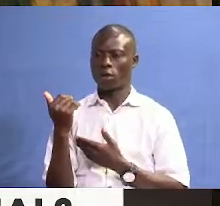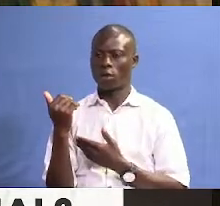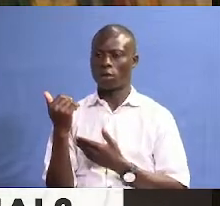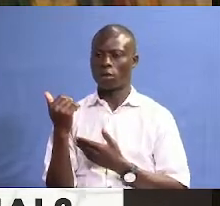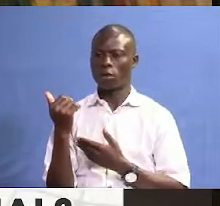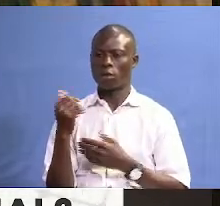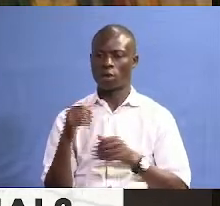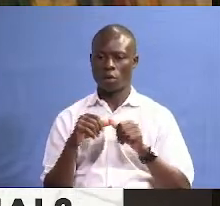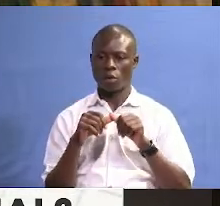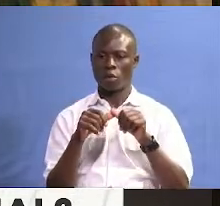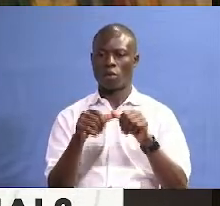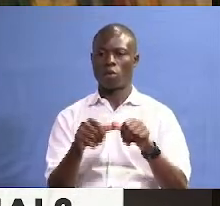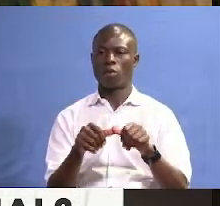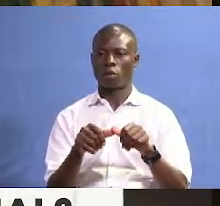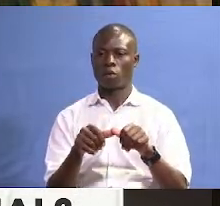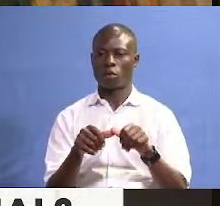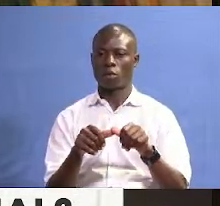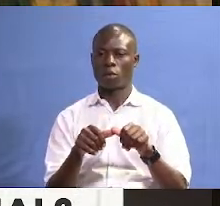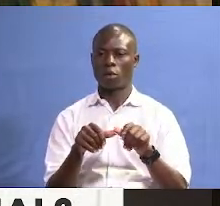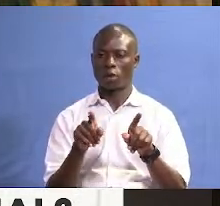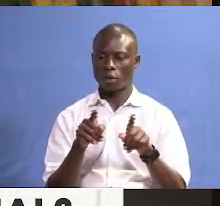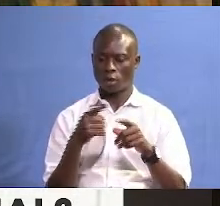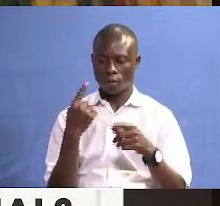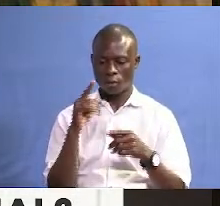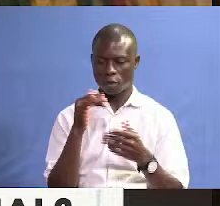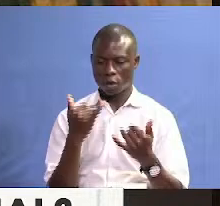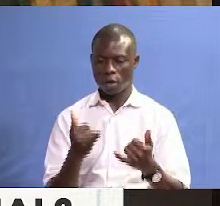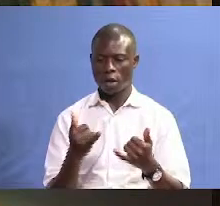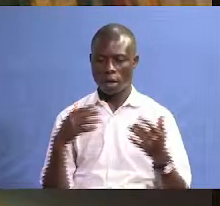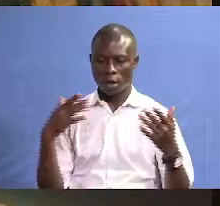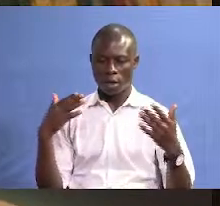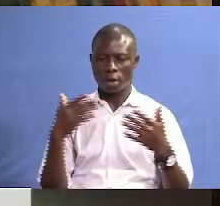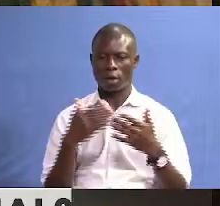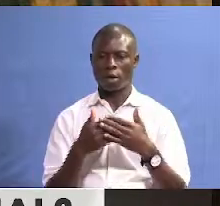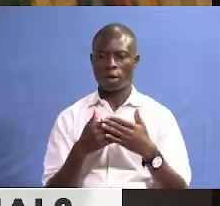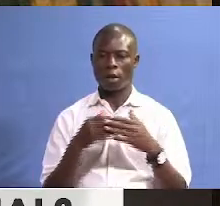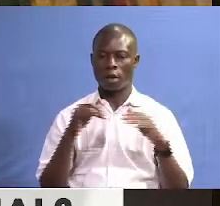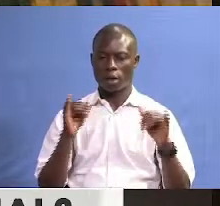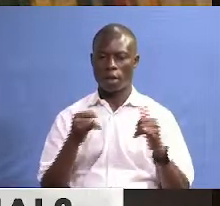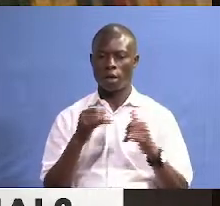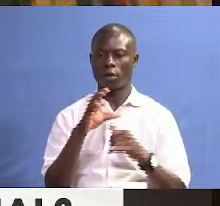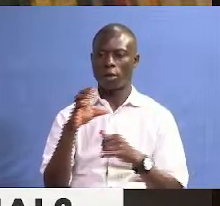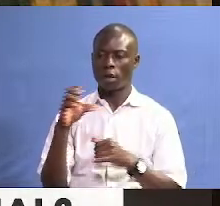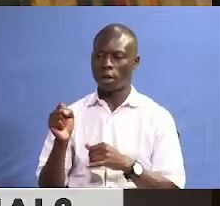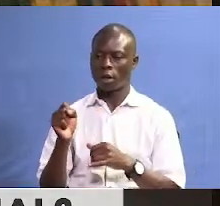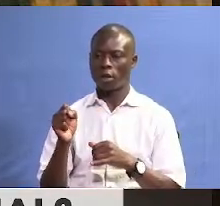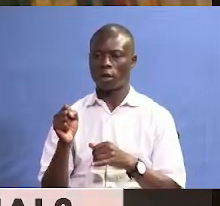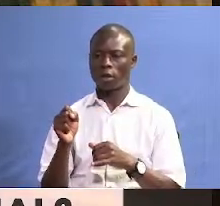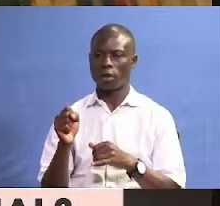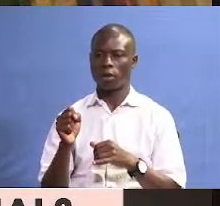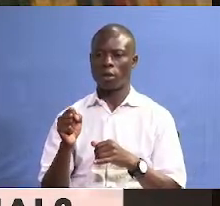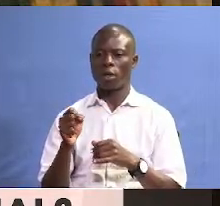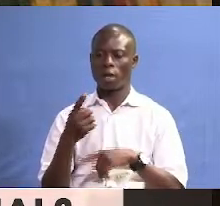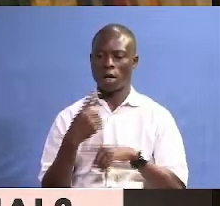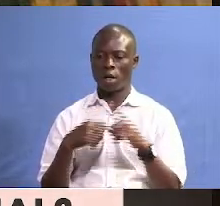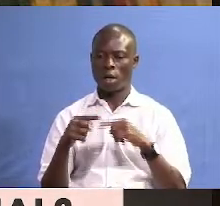continue going on, say for now, until the new cabinet secretaries come in, and we shall